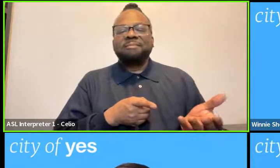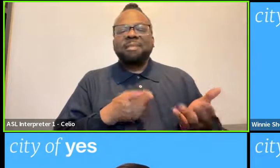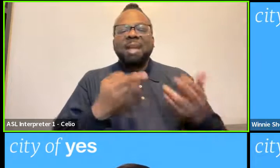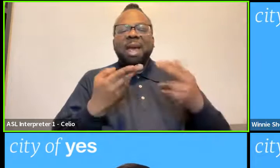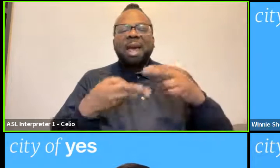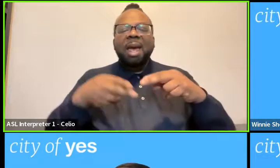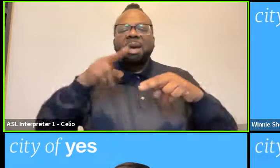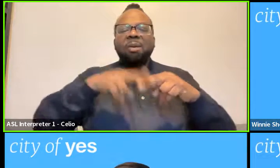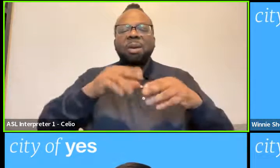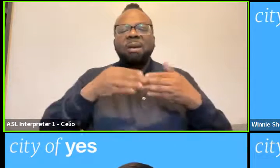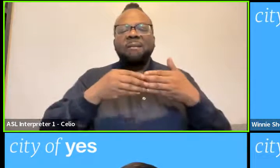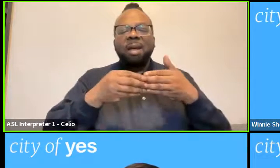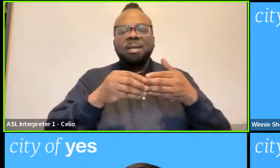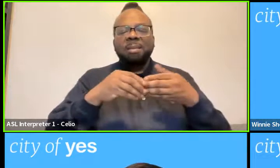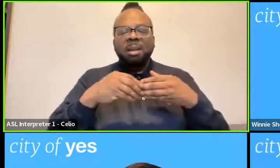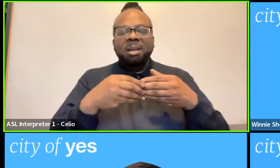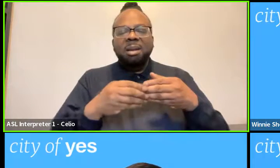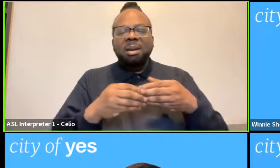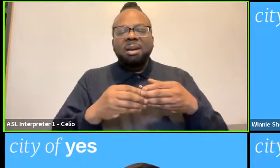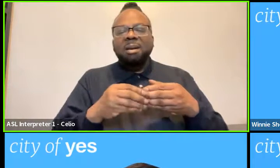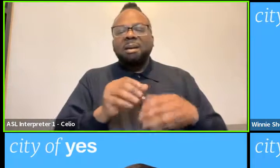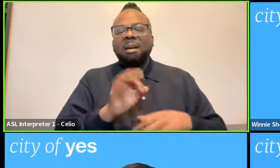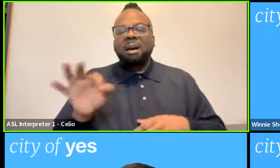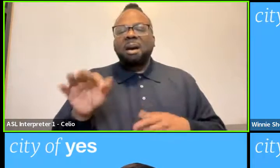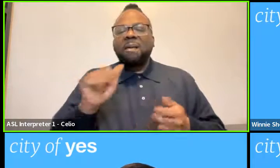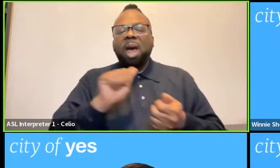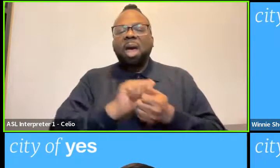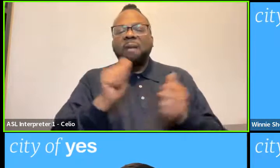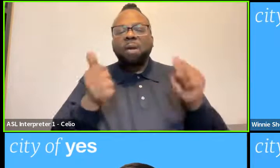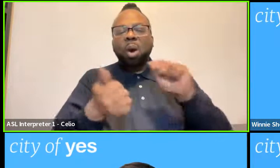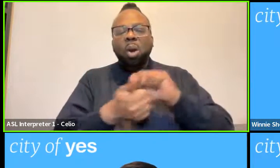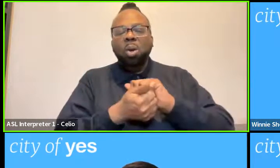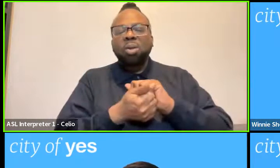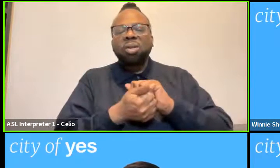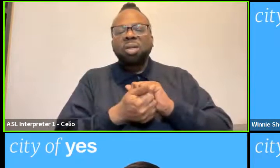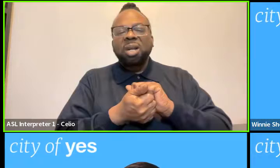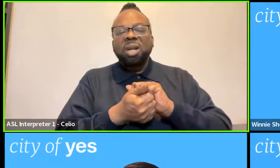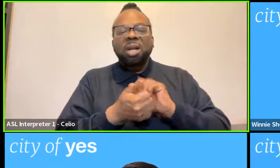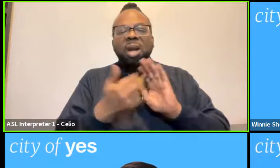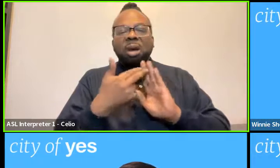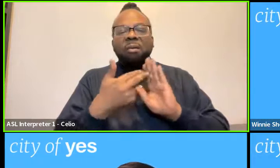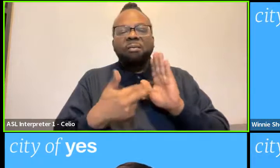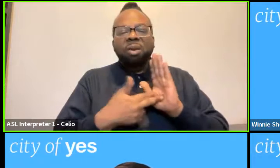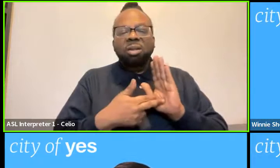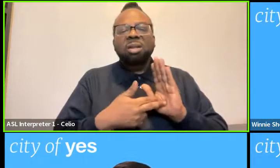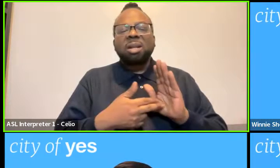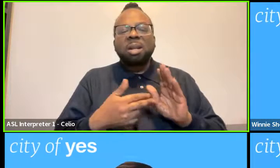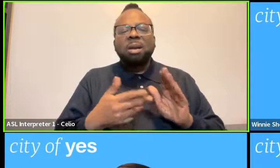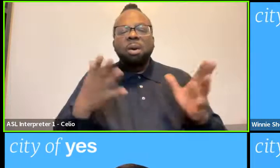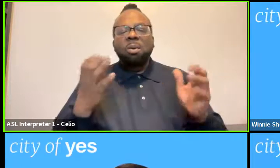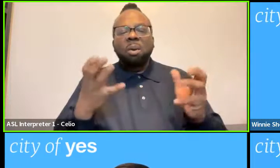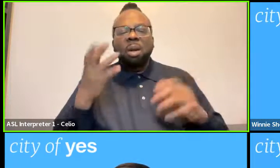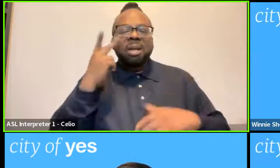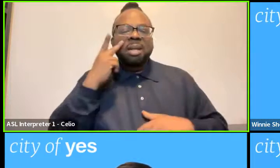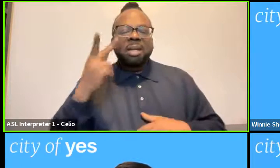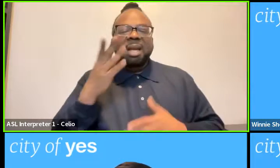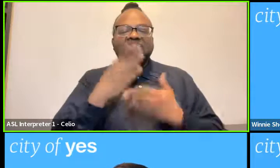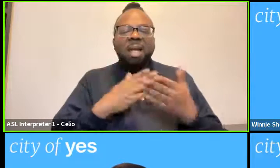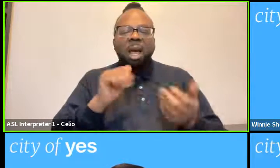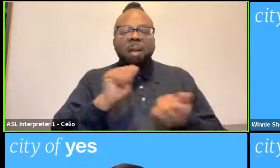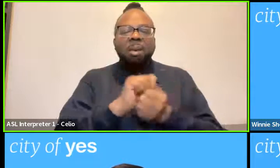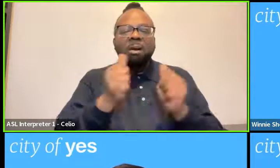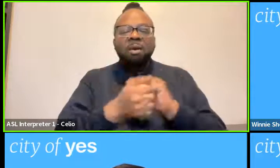increasing the flexibility of the conversions framework such that we expect to see some conversions to